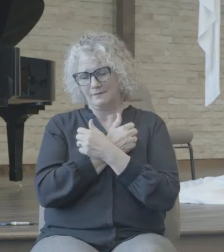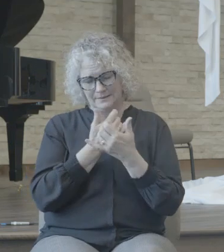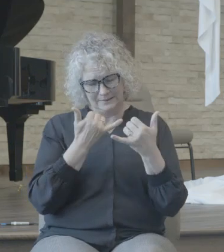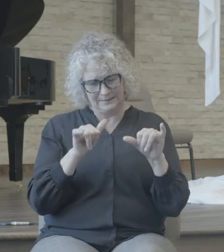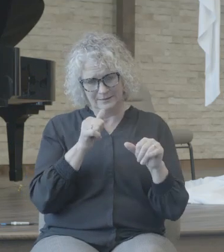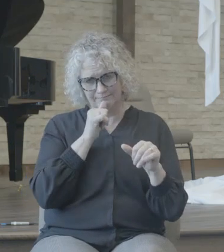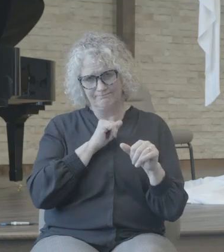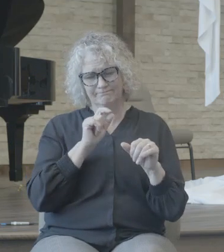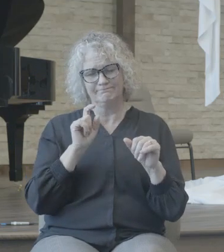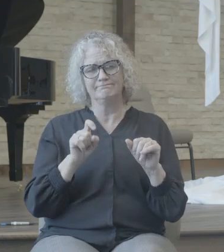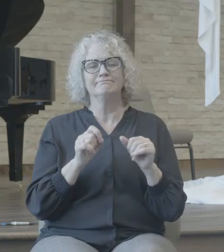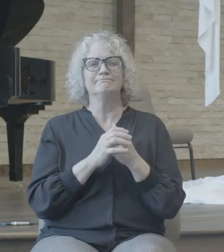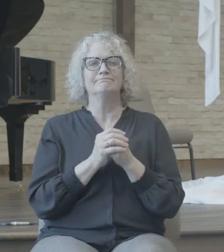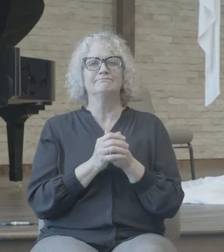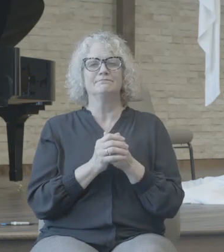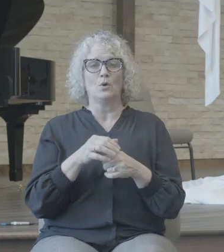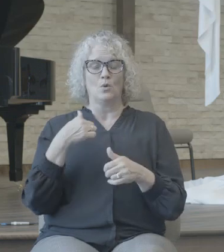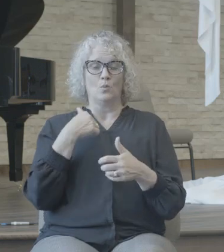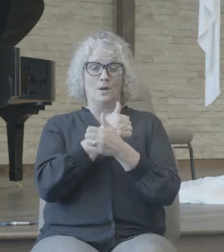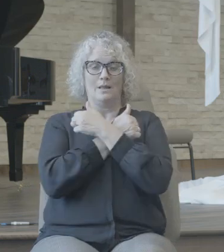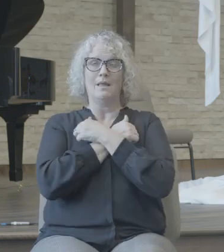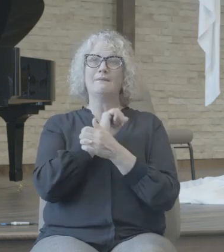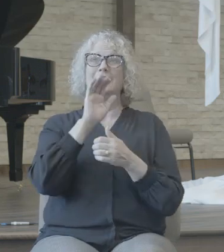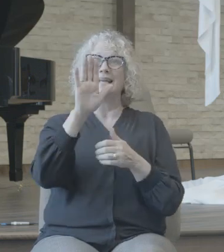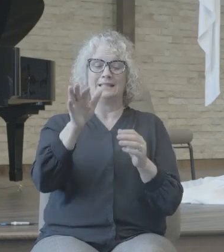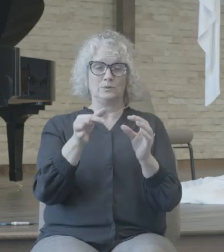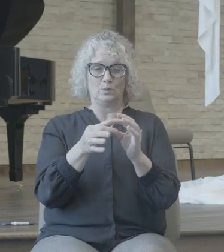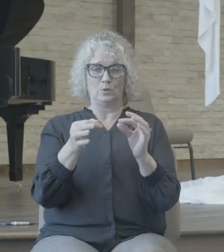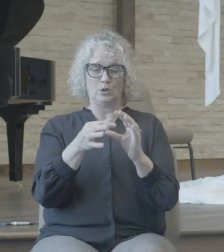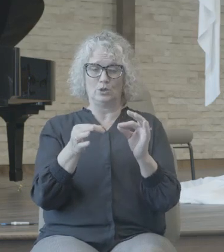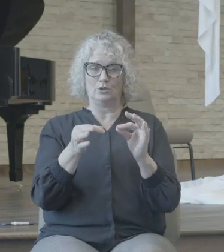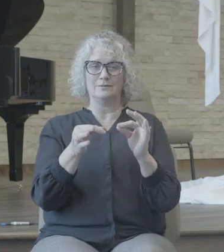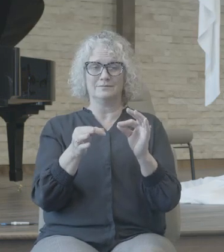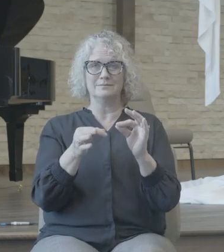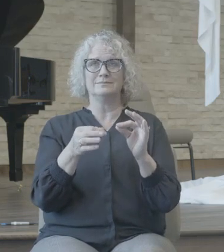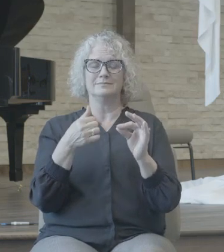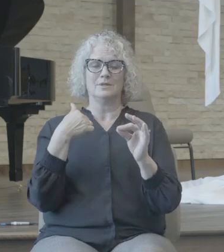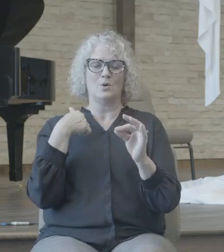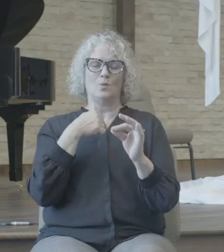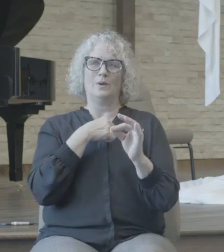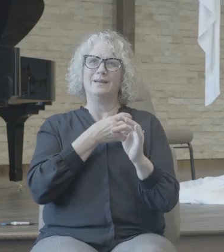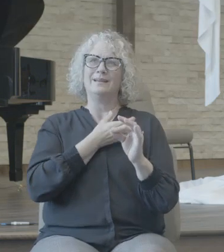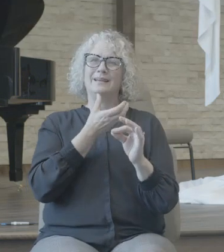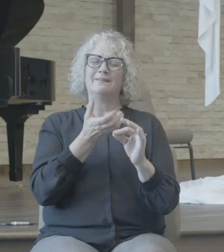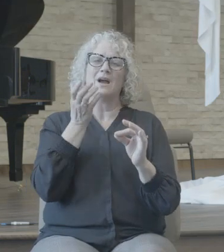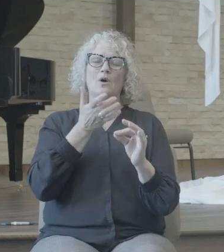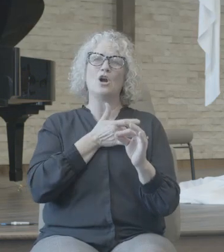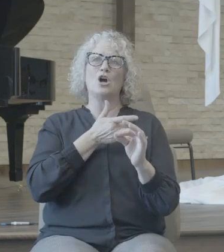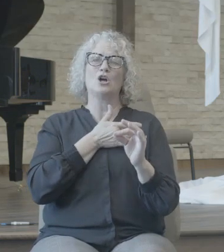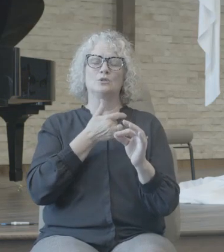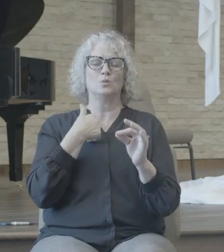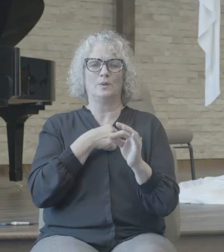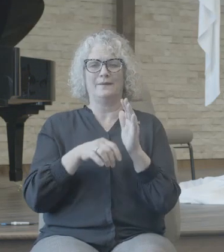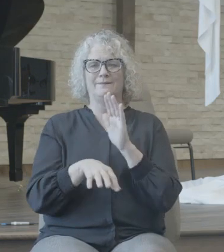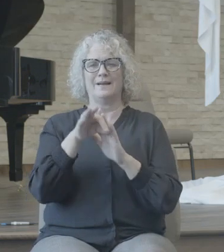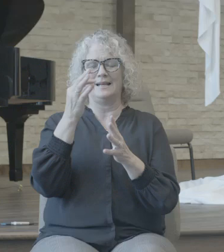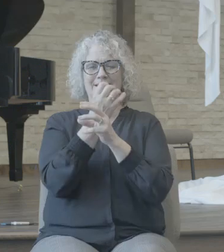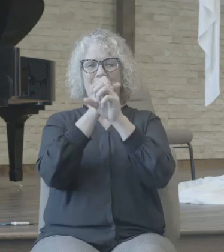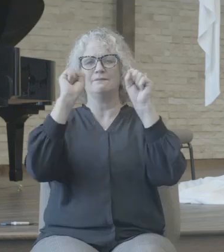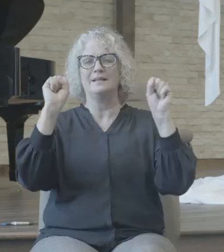We give of our hearts when we love His Word, because we know in His Word we find salvation for our souls.